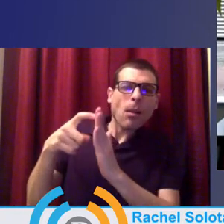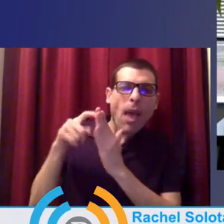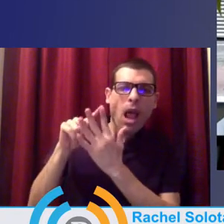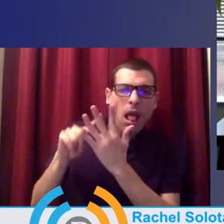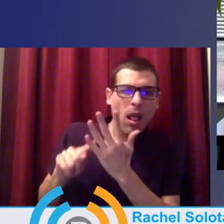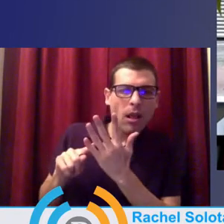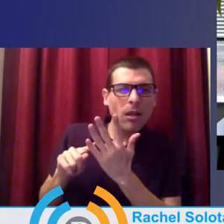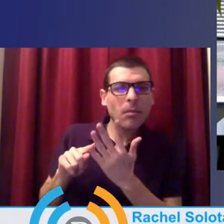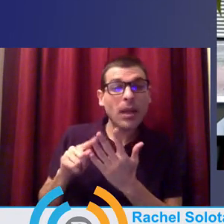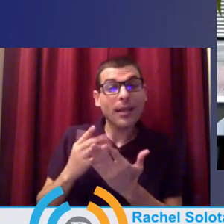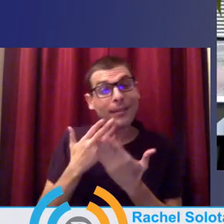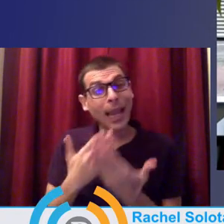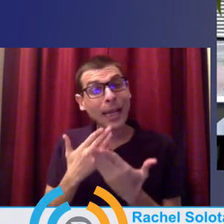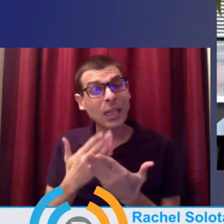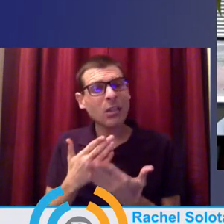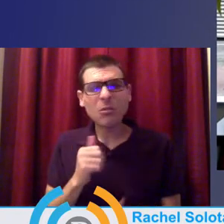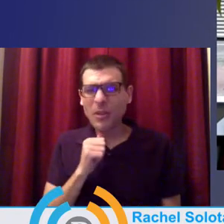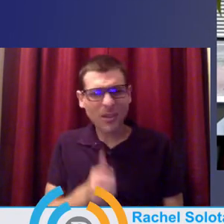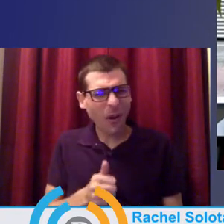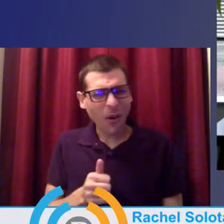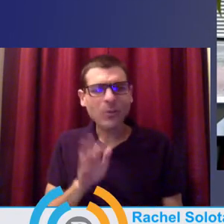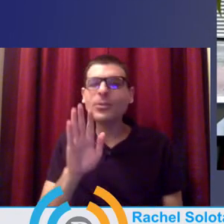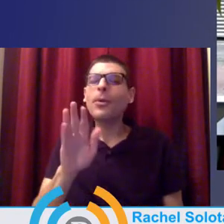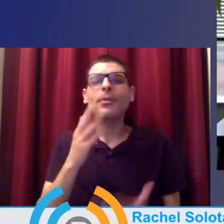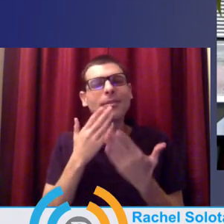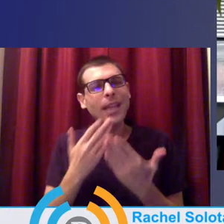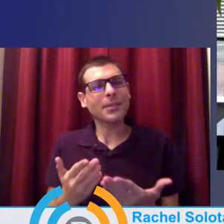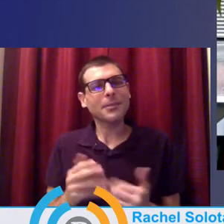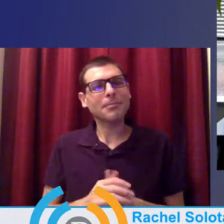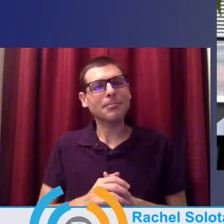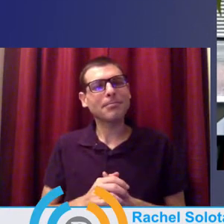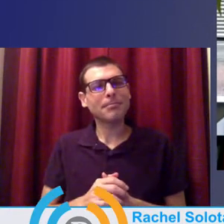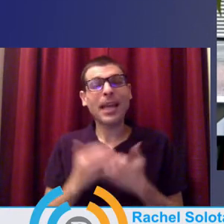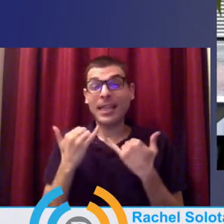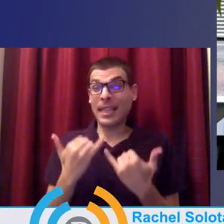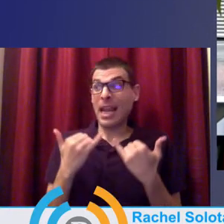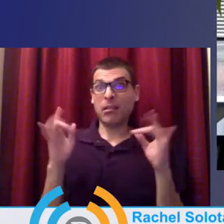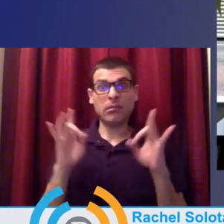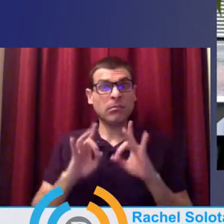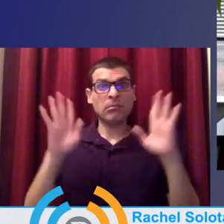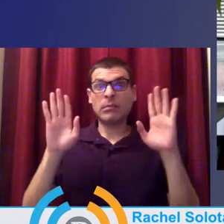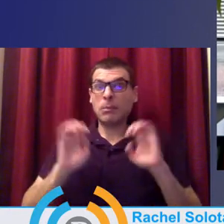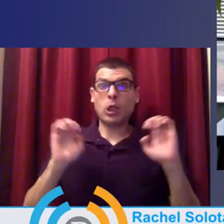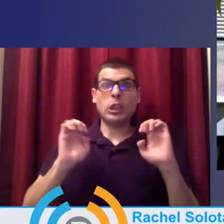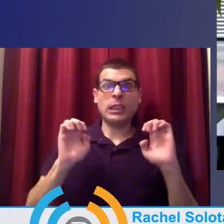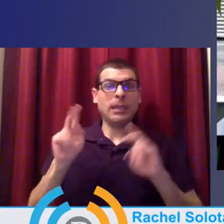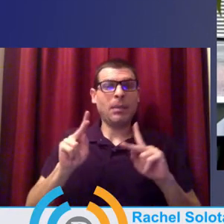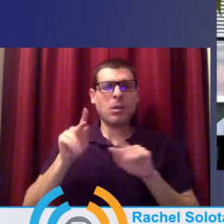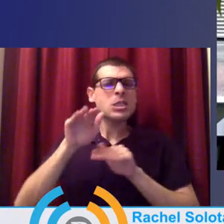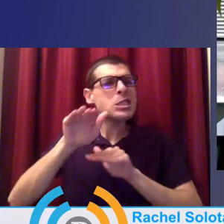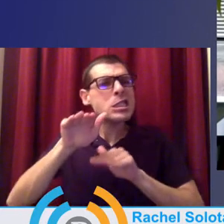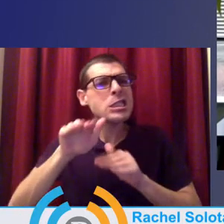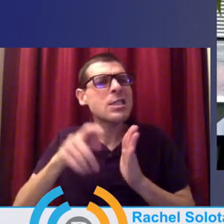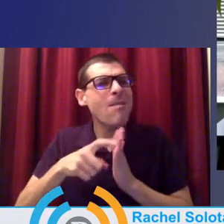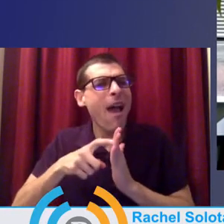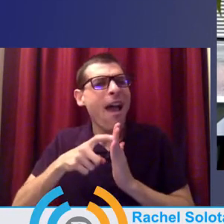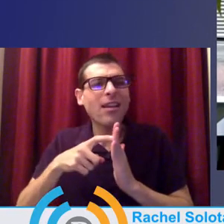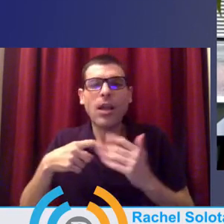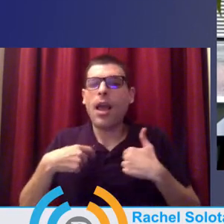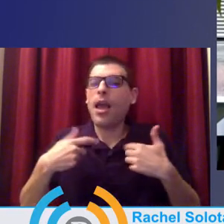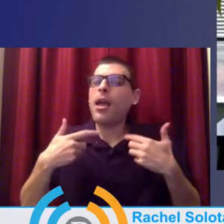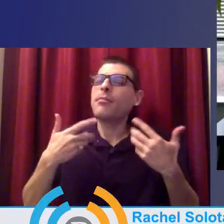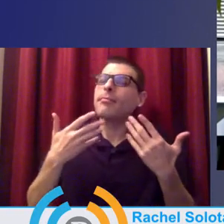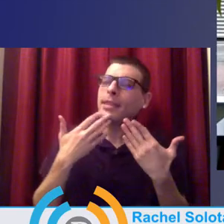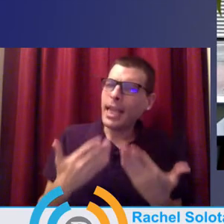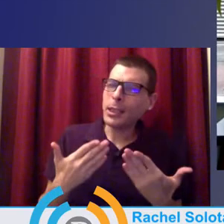more demanding and intense, we demand even more and we thank even less. And I don't want to presuppose anything on the part of the